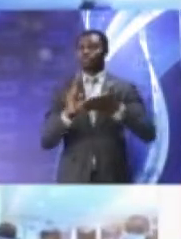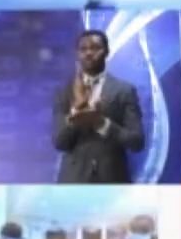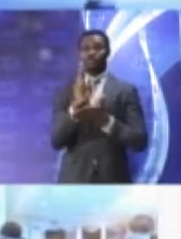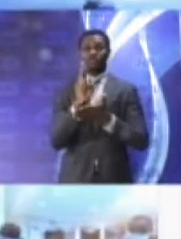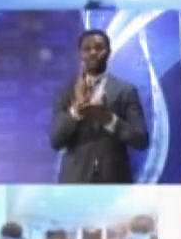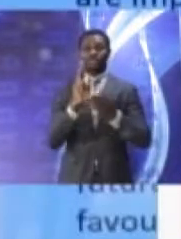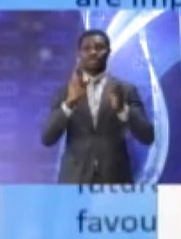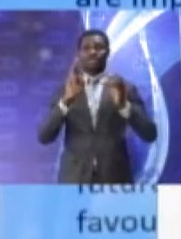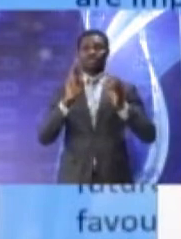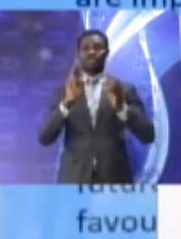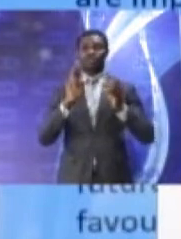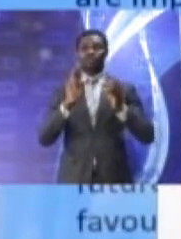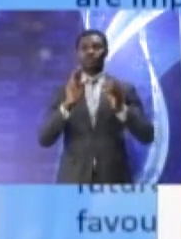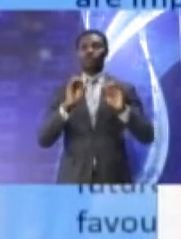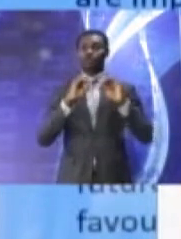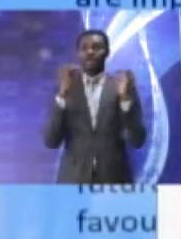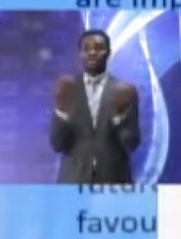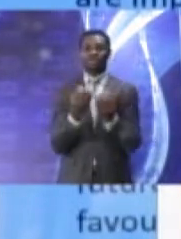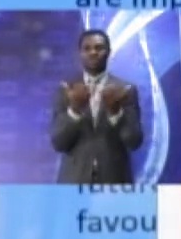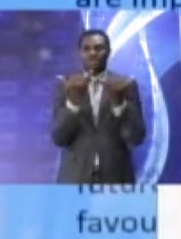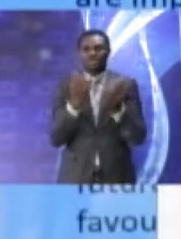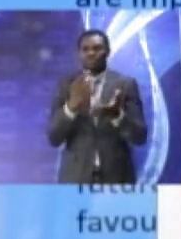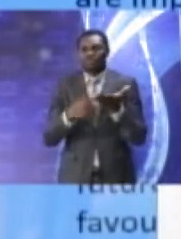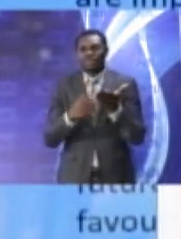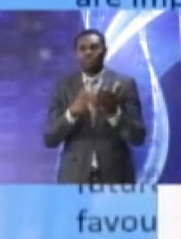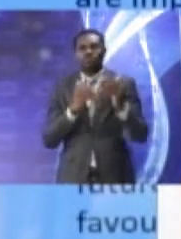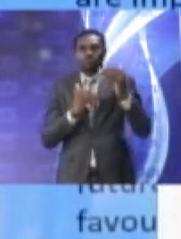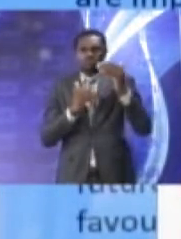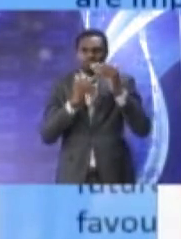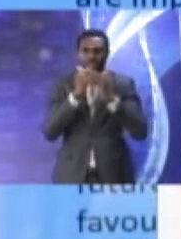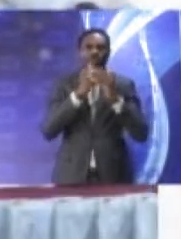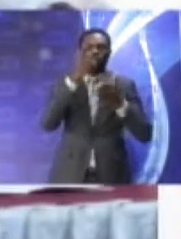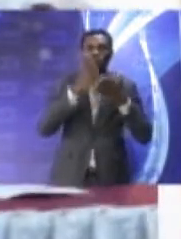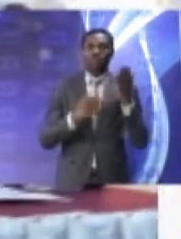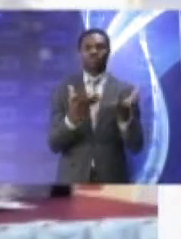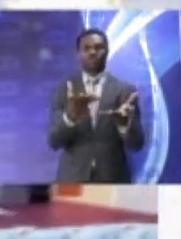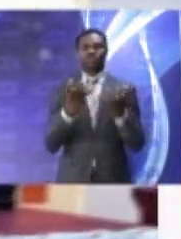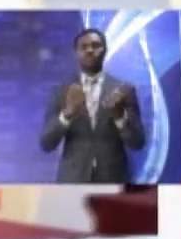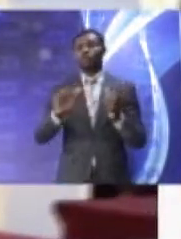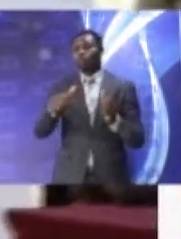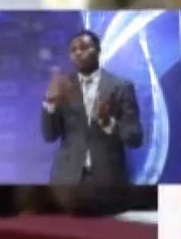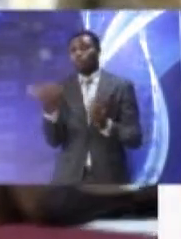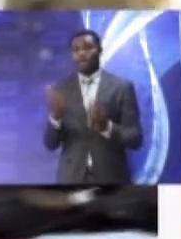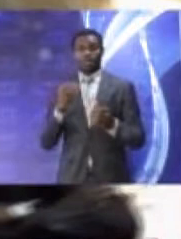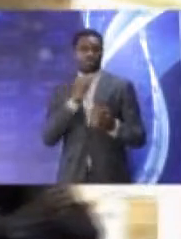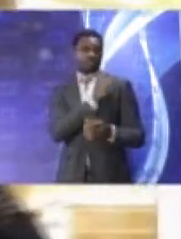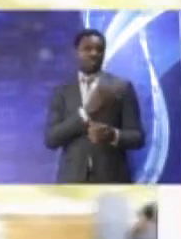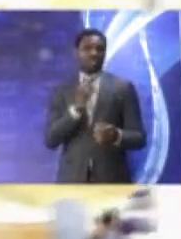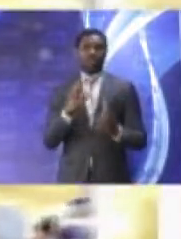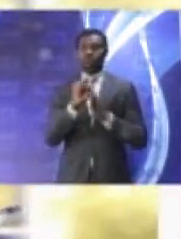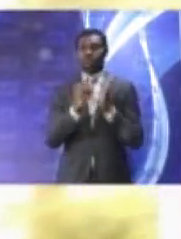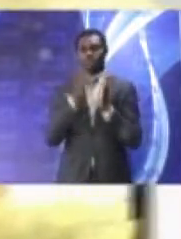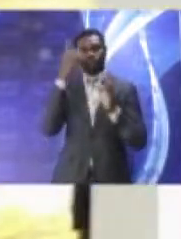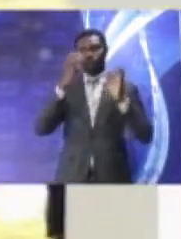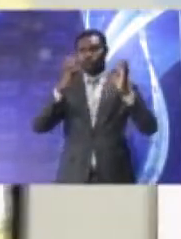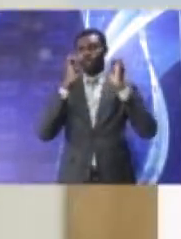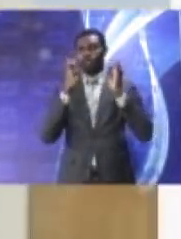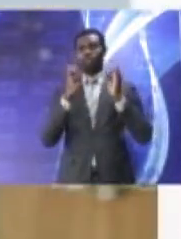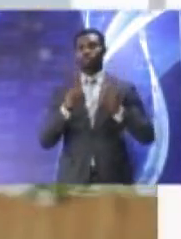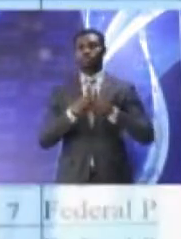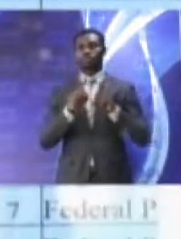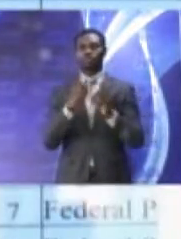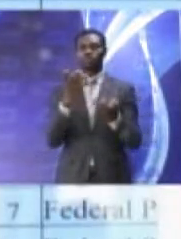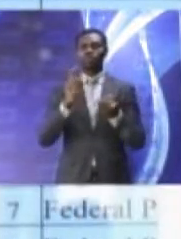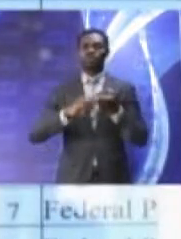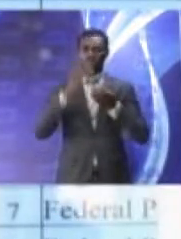wanting in the admission process, another major decision reiterated by the Minister of State for Education is strict adherence to